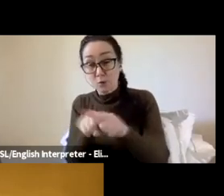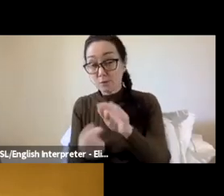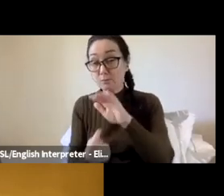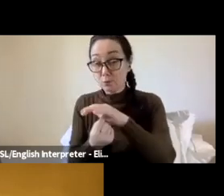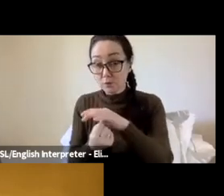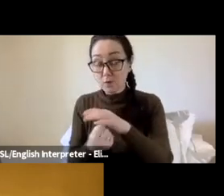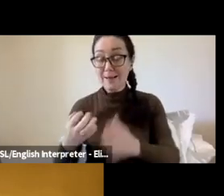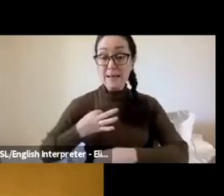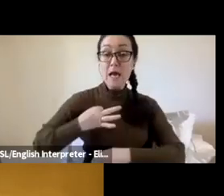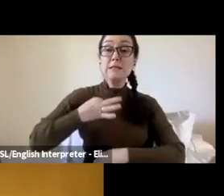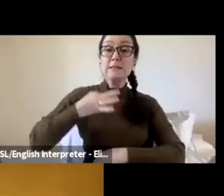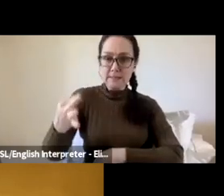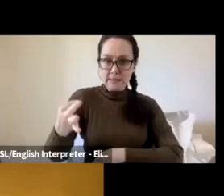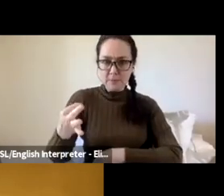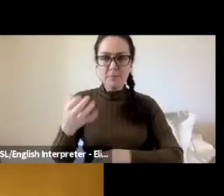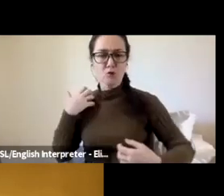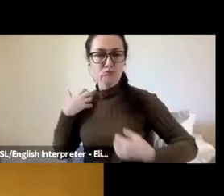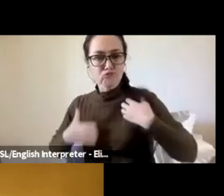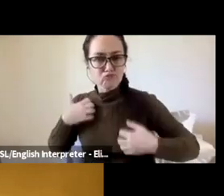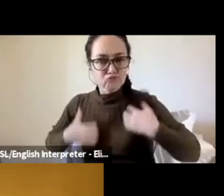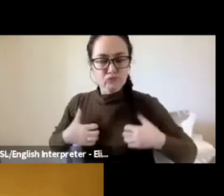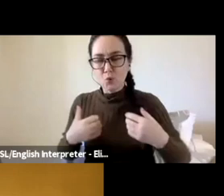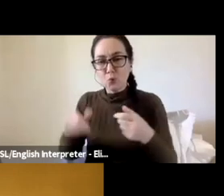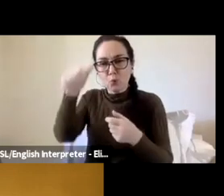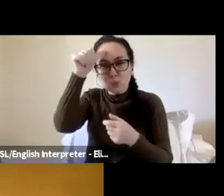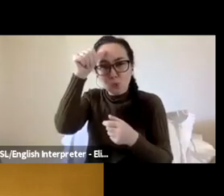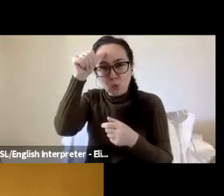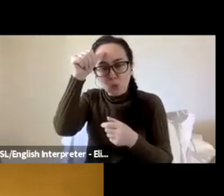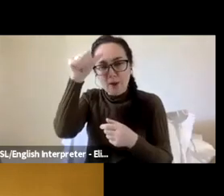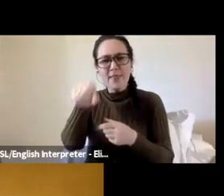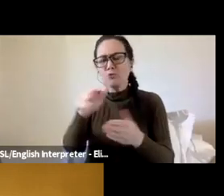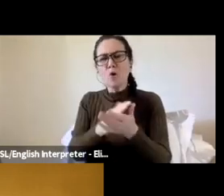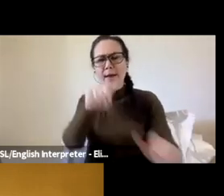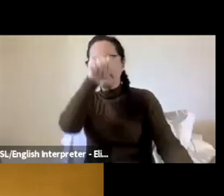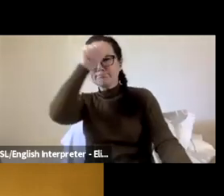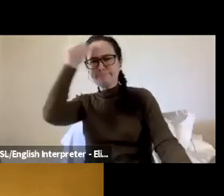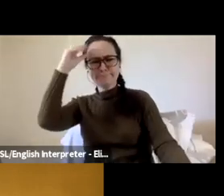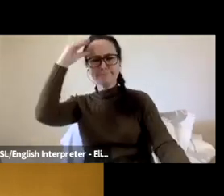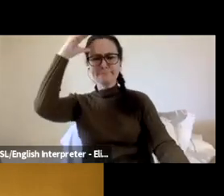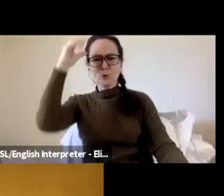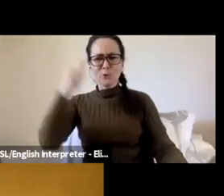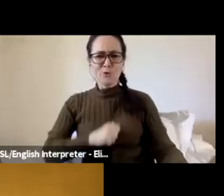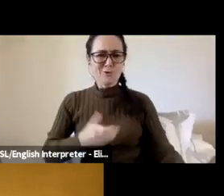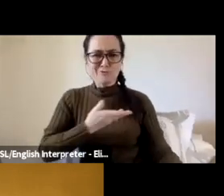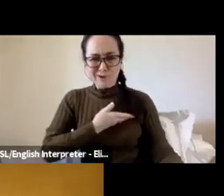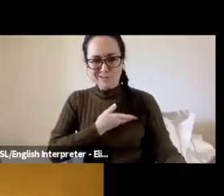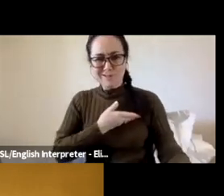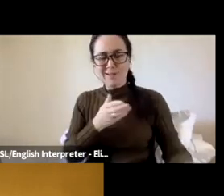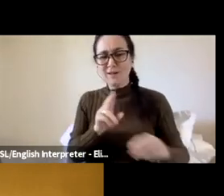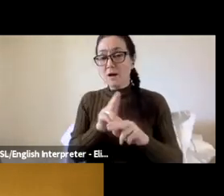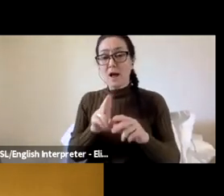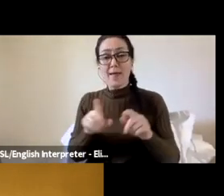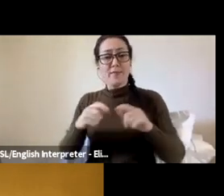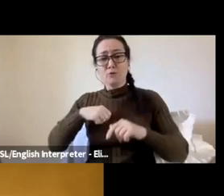have a thirst for information. They are diplomats. They are not experts in all the human rights issues. They are not experts in all the